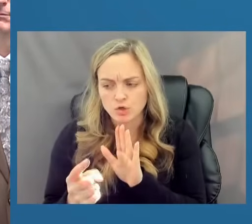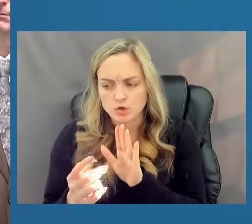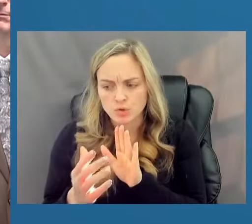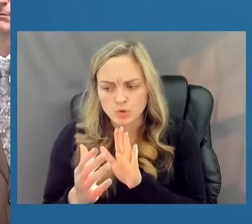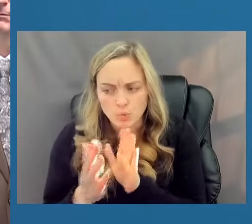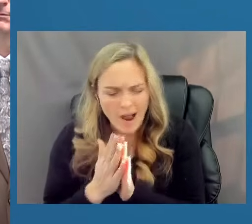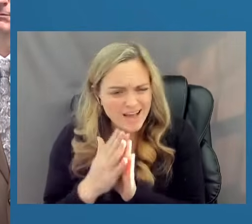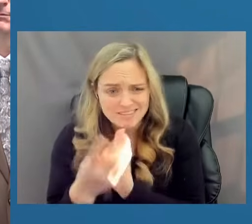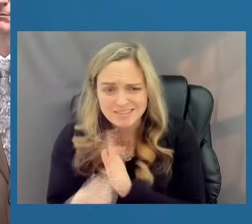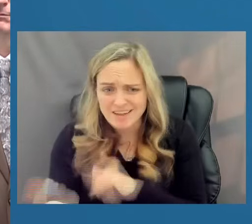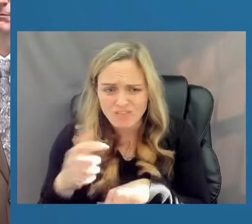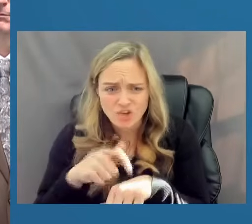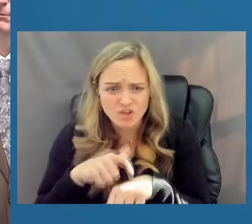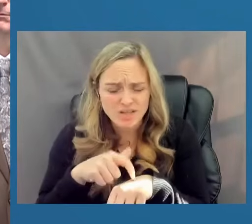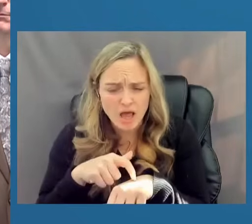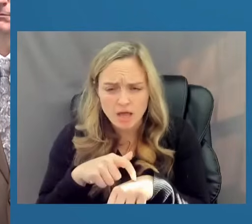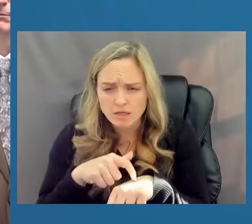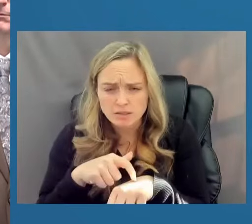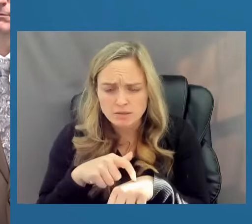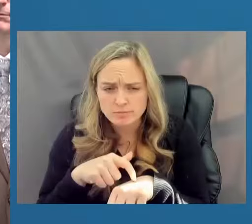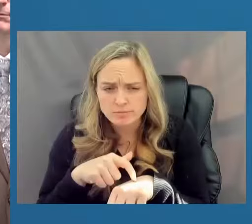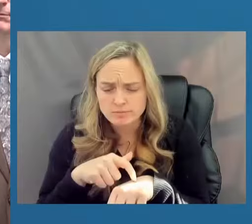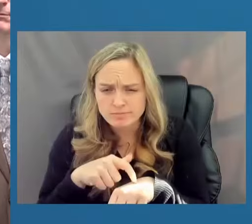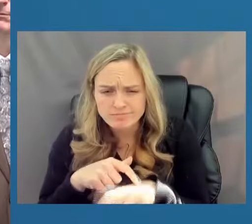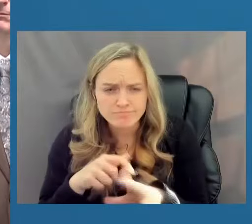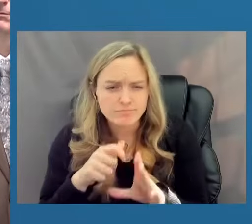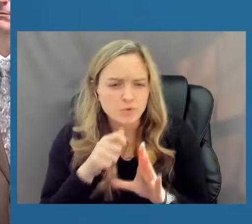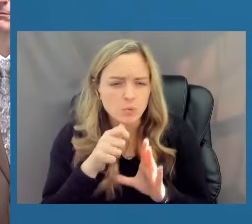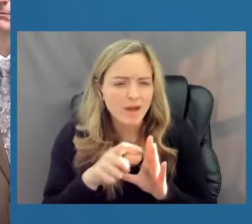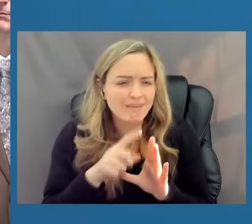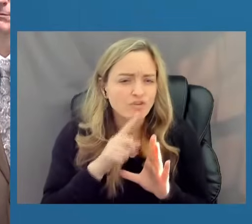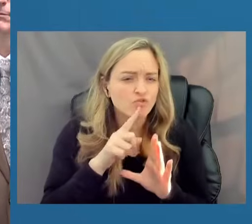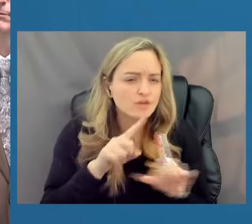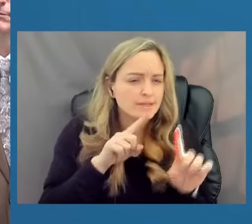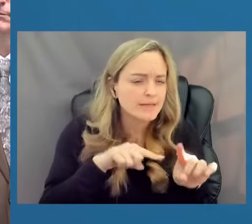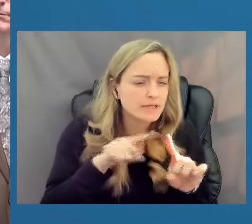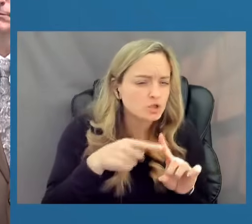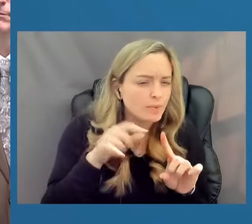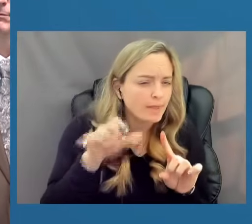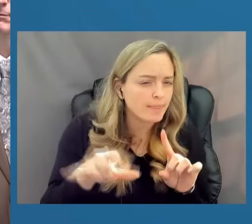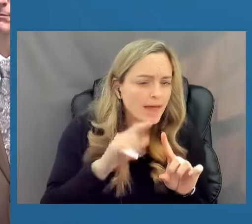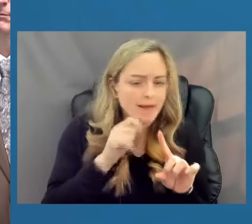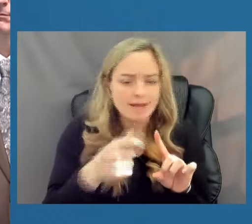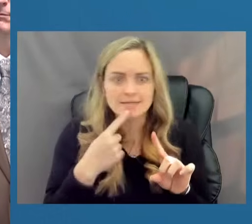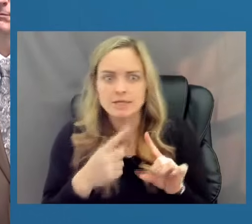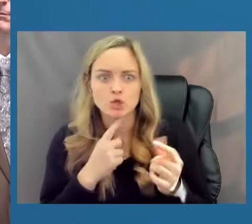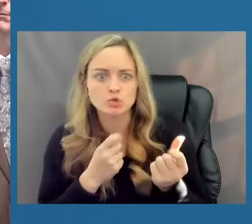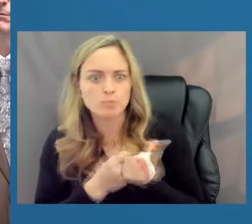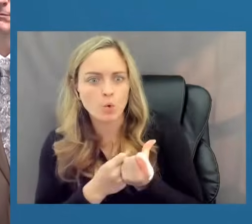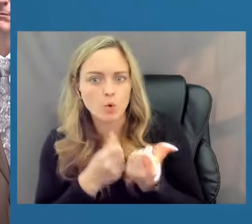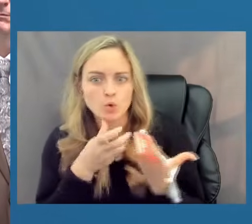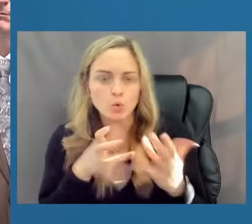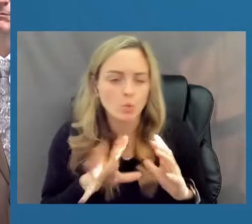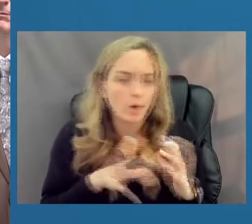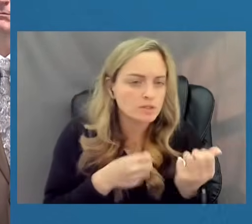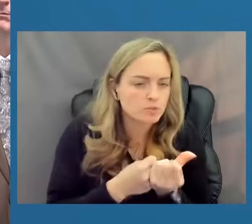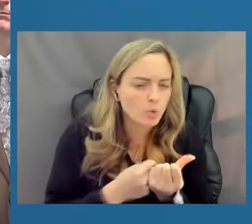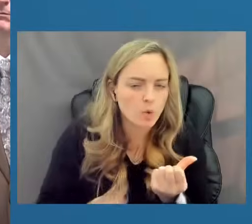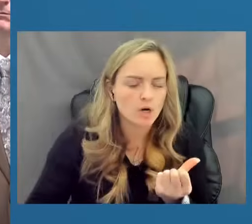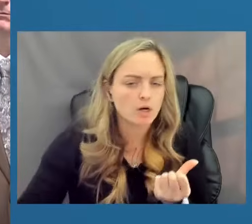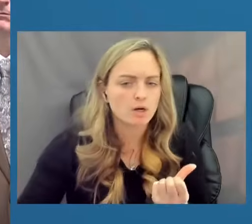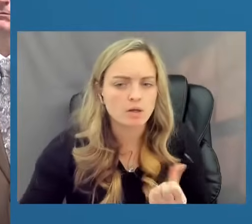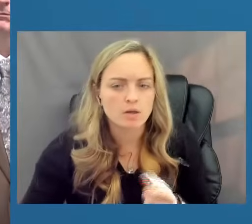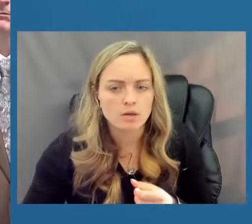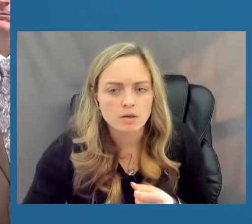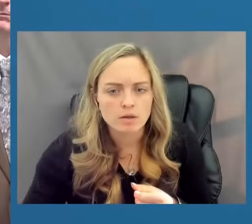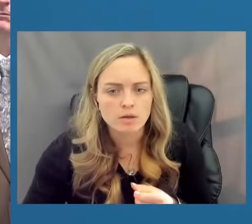times, and you have either demurred or said you are not ready to support it or don't want to impede local sovereignty.